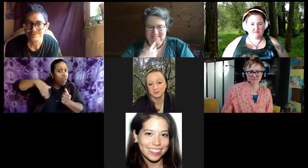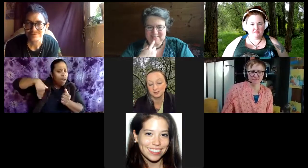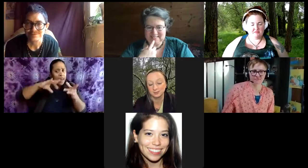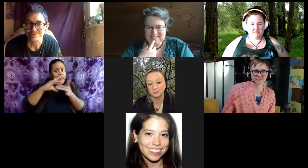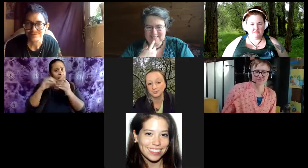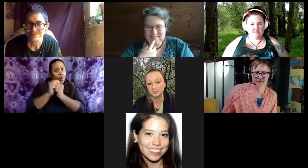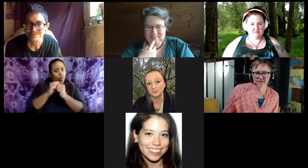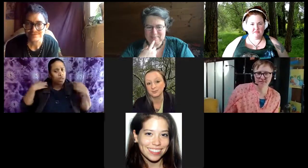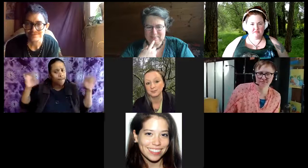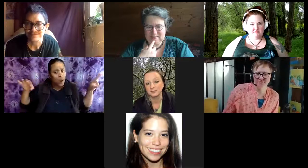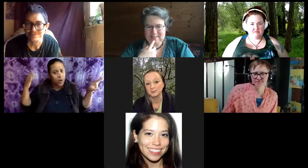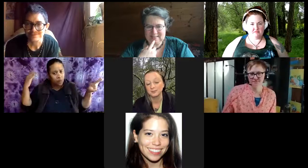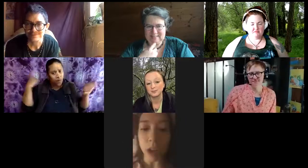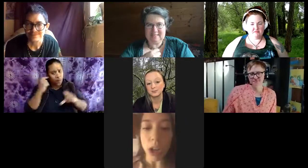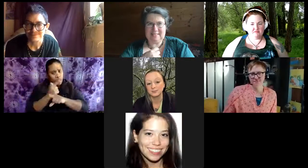past.